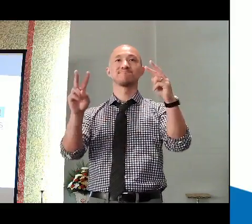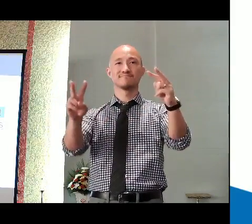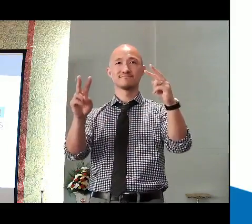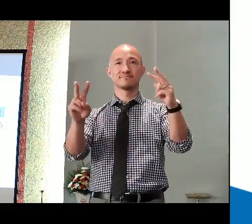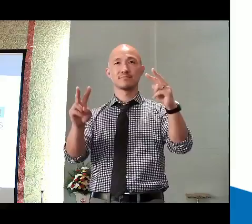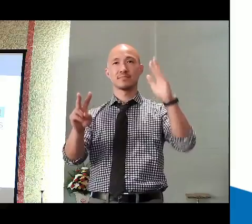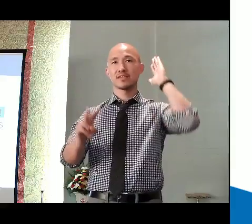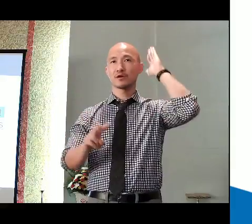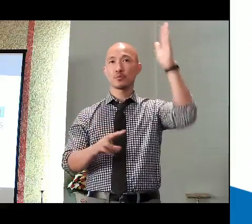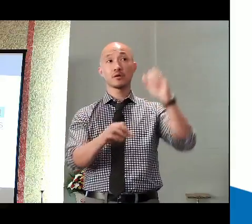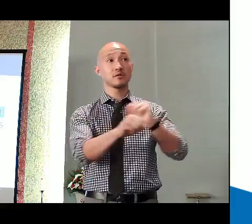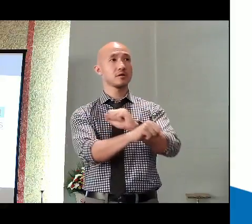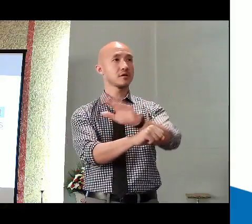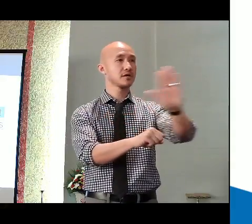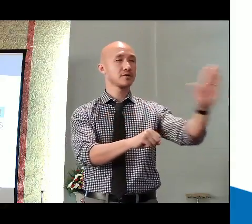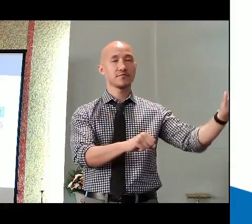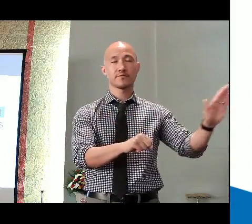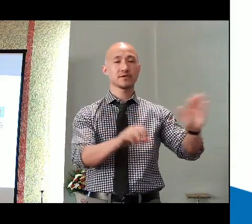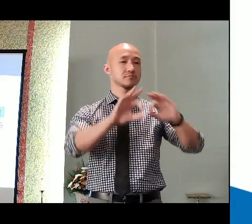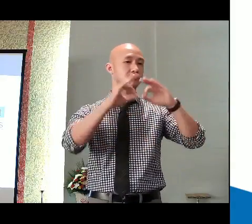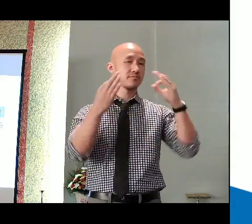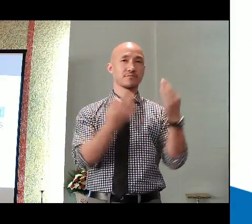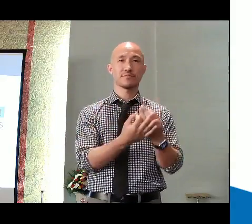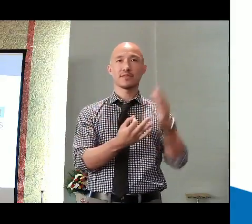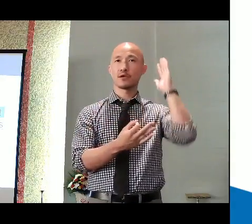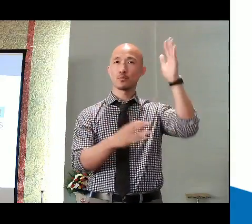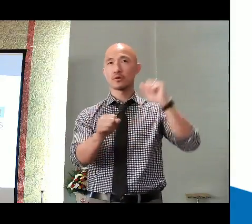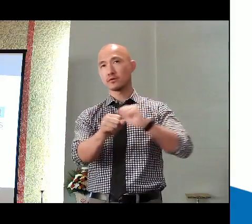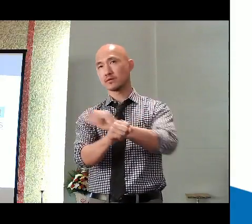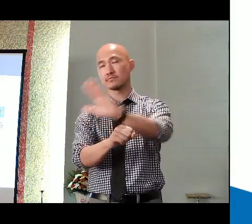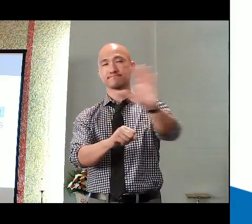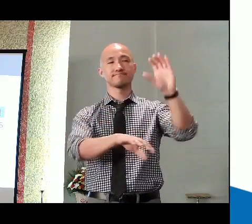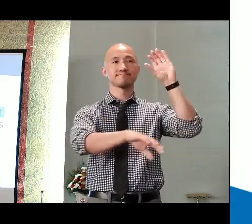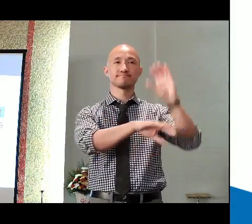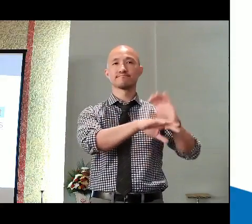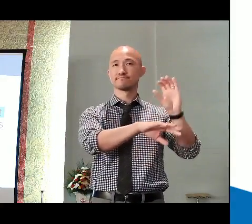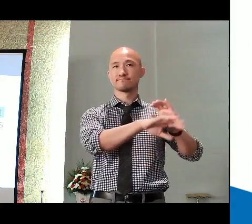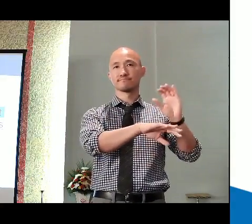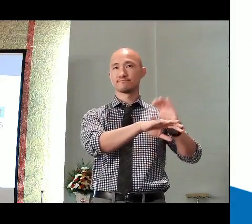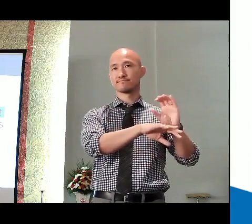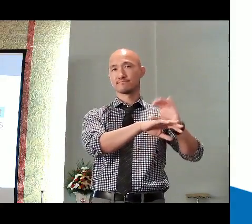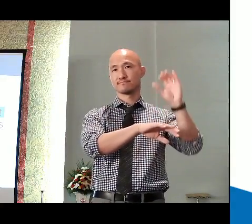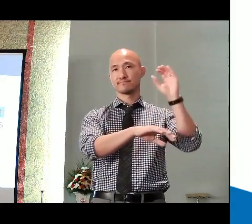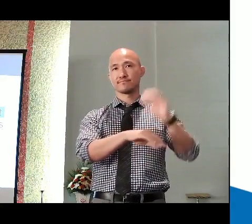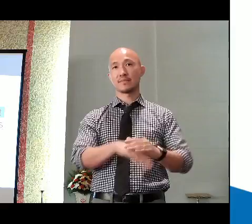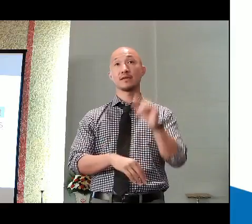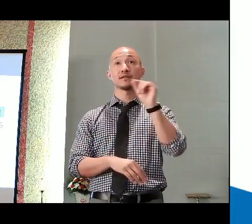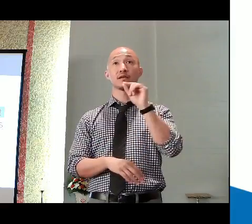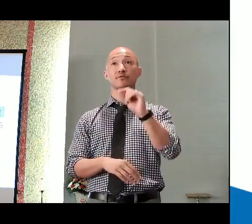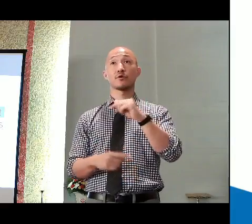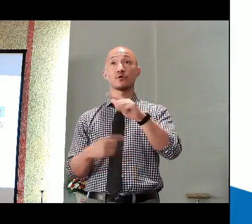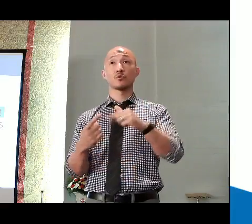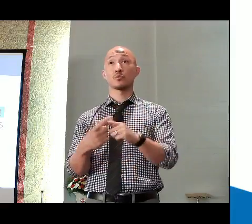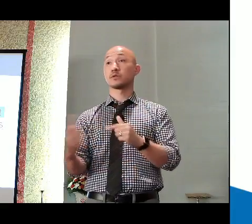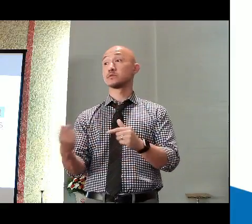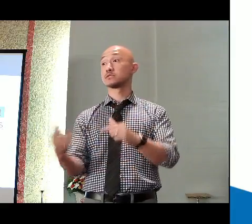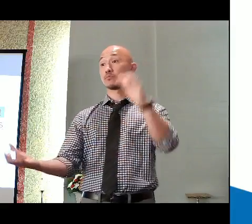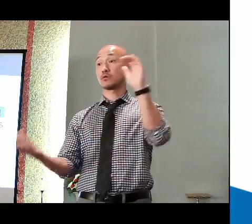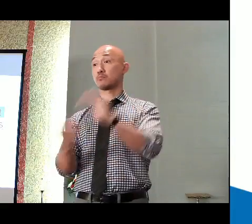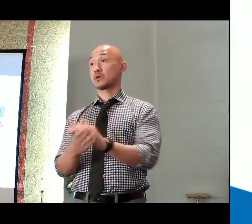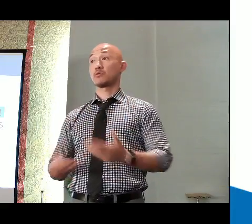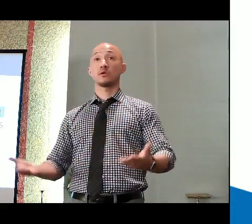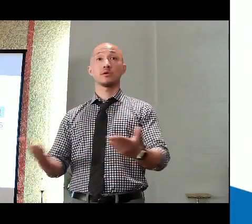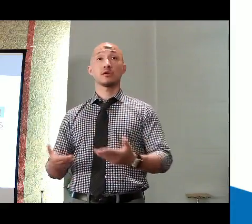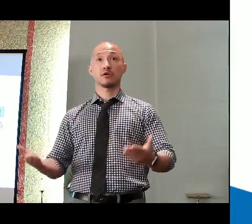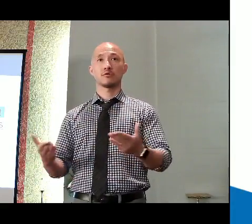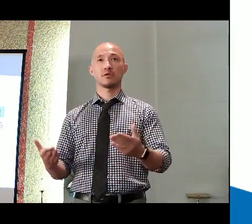are public. When you get married in this church, it is the church's business. It is all our business what you want to do. When